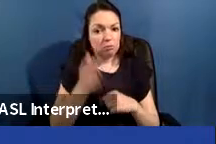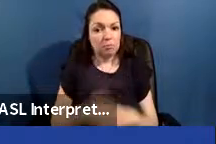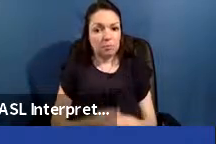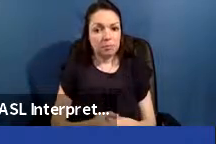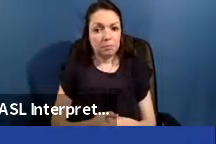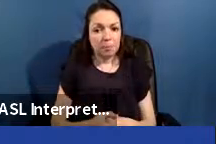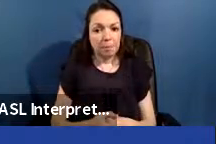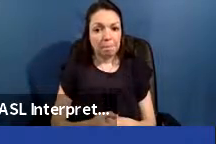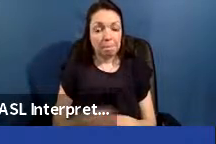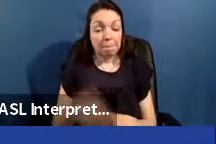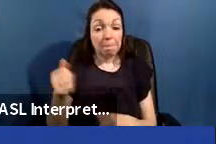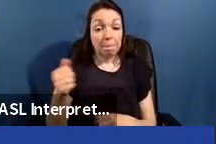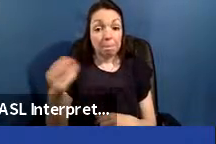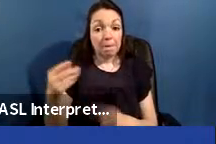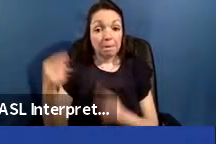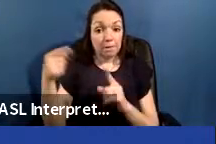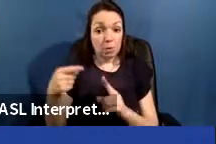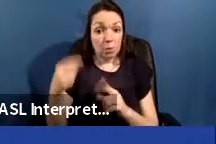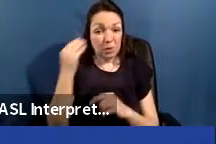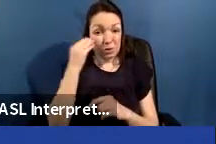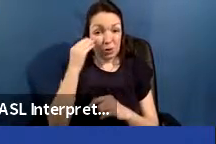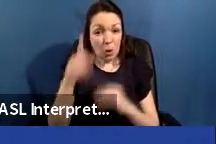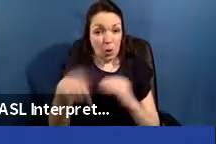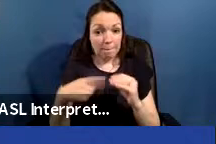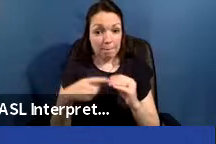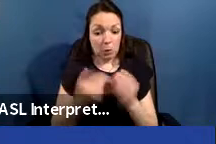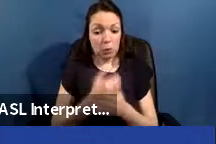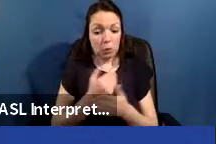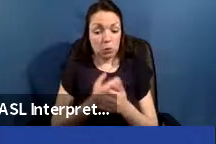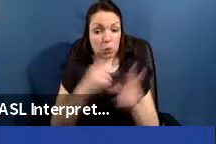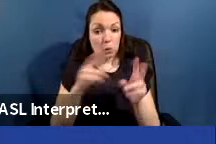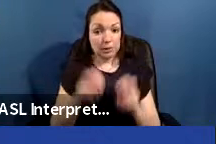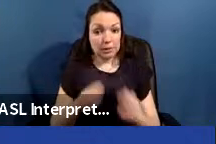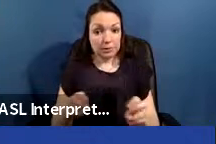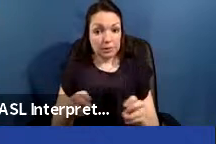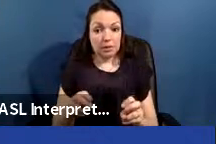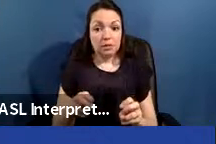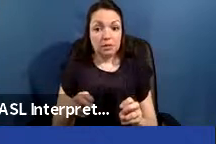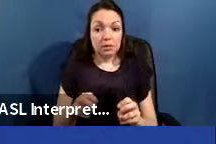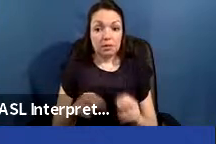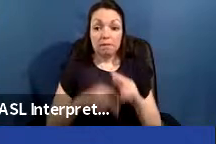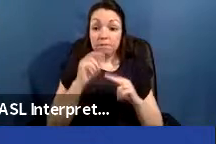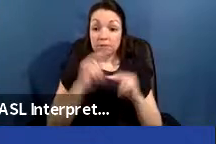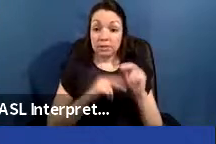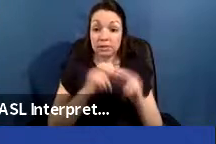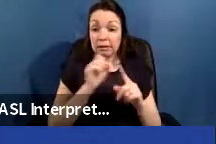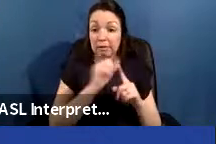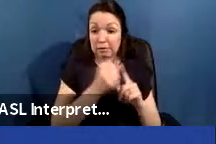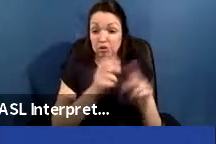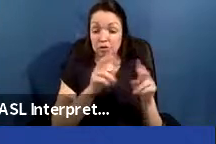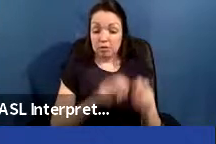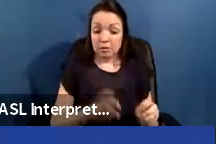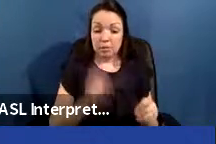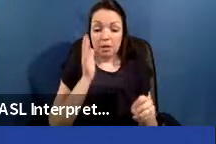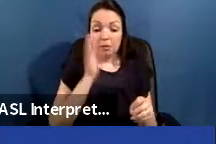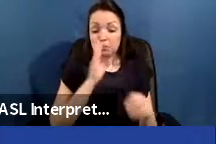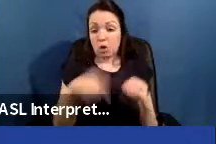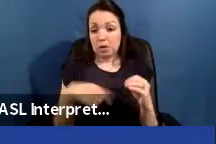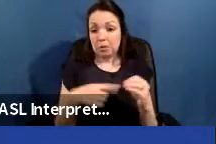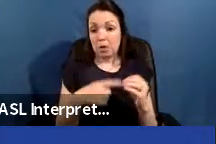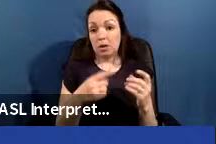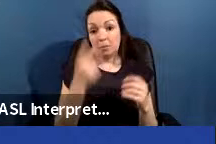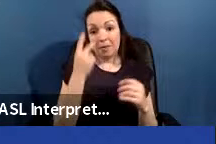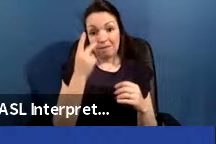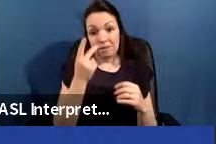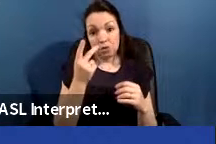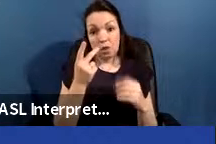So a few points to note about that new assessment is that the facility condition assessment, I think he talked about it being a visual